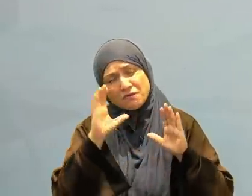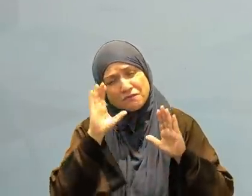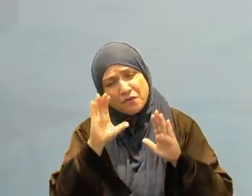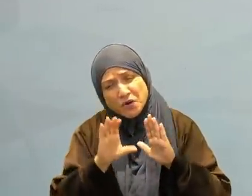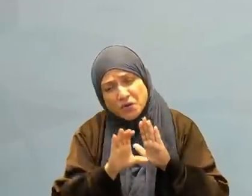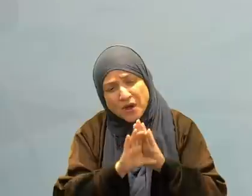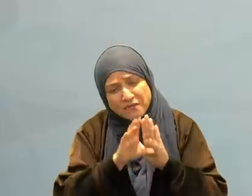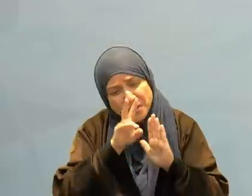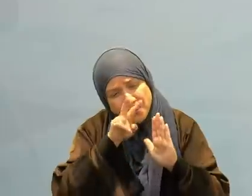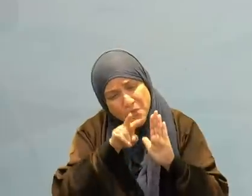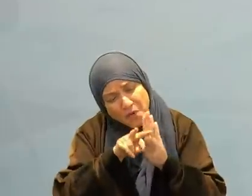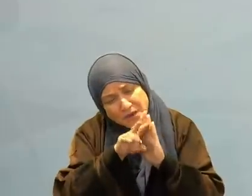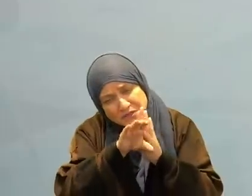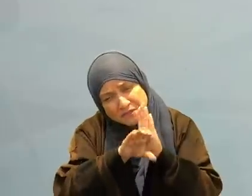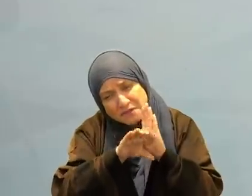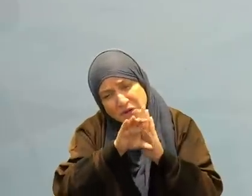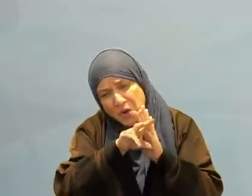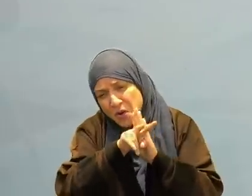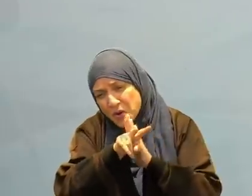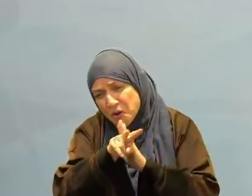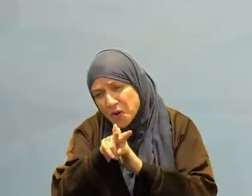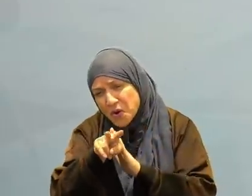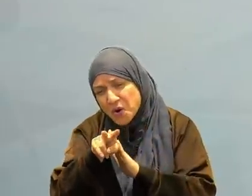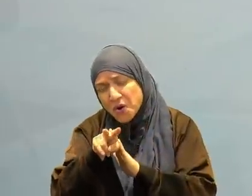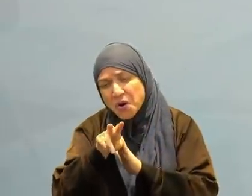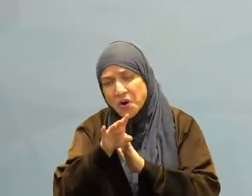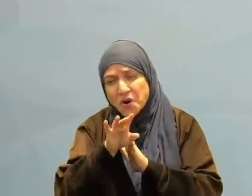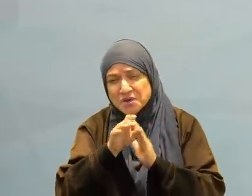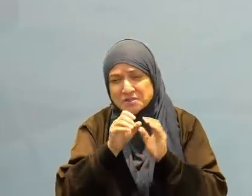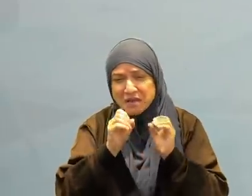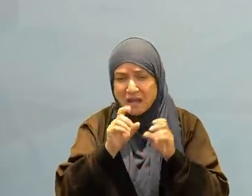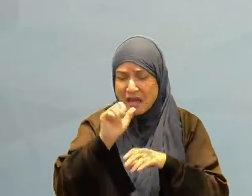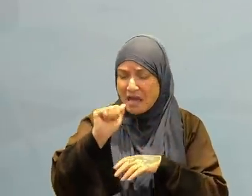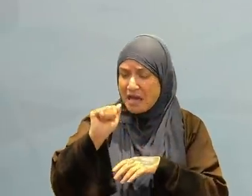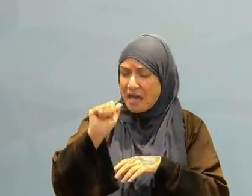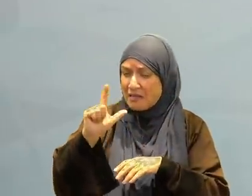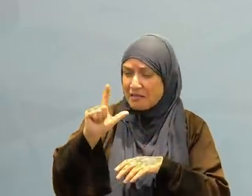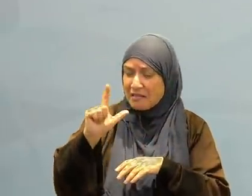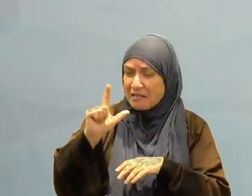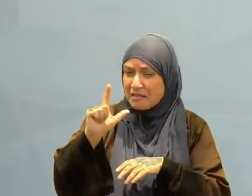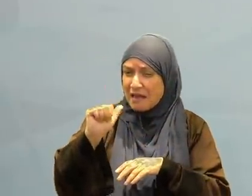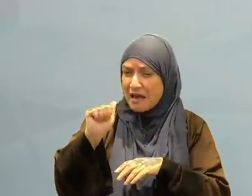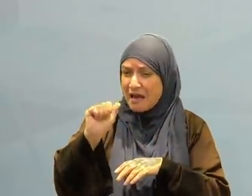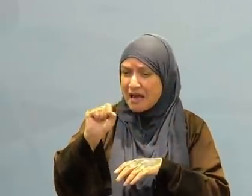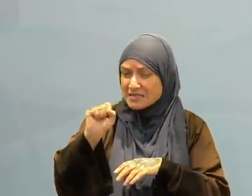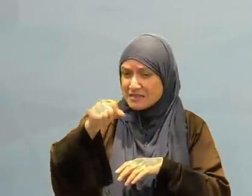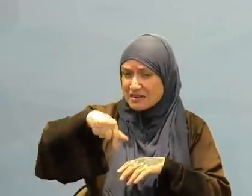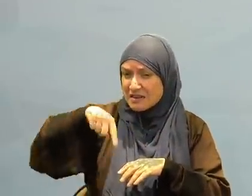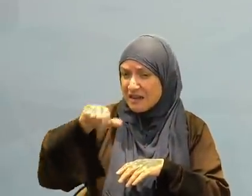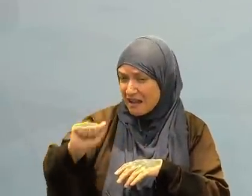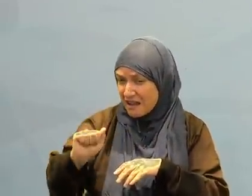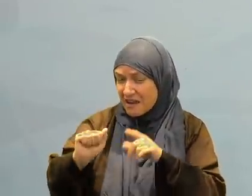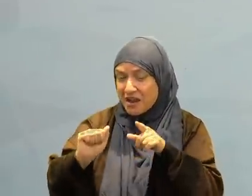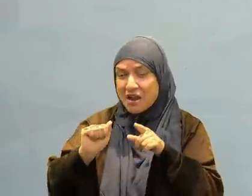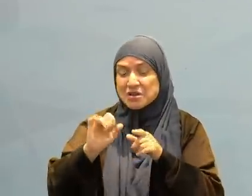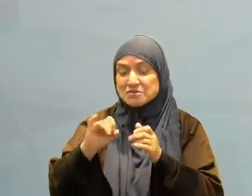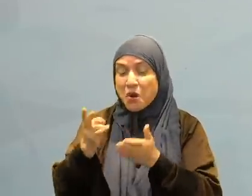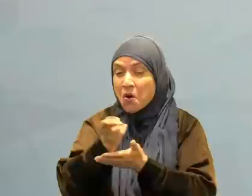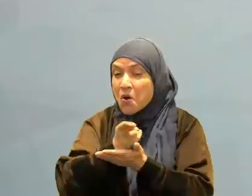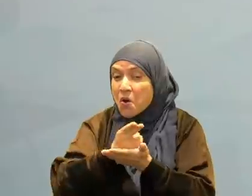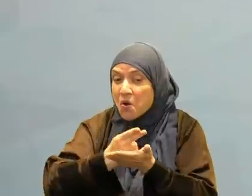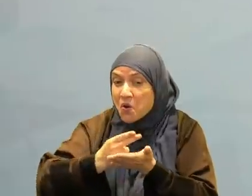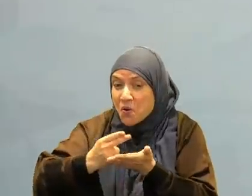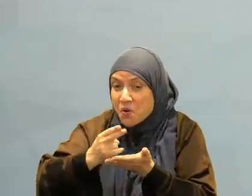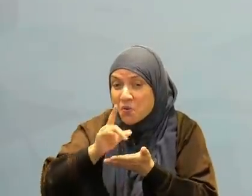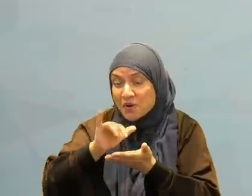first Qibla of Islam in Masjid Al-Aqsa. I wanted to speak about this in a different way.